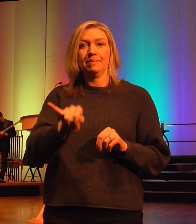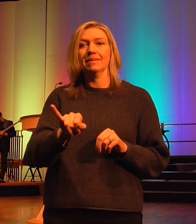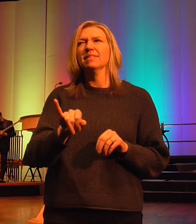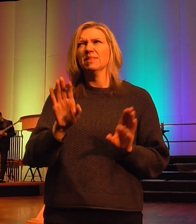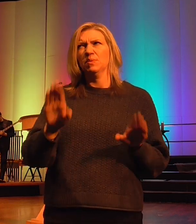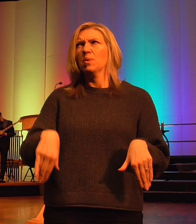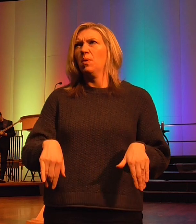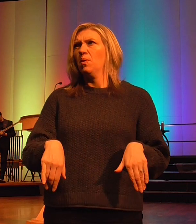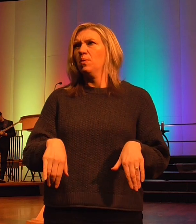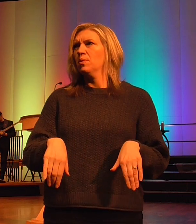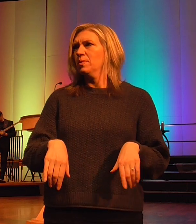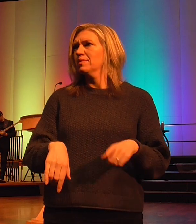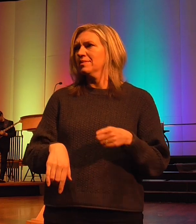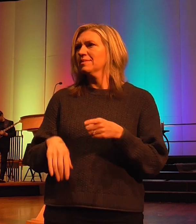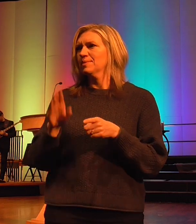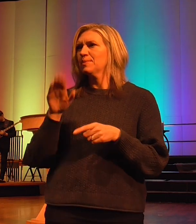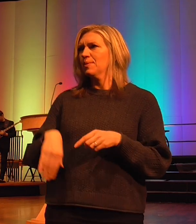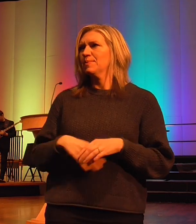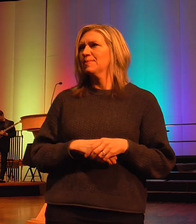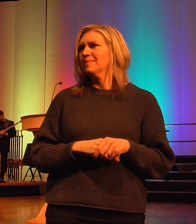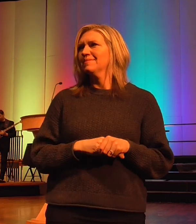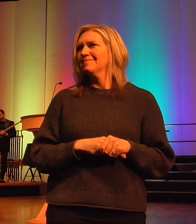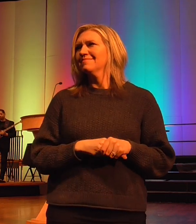you know Raz.